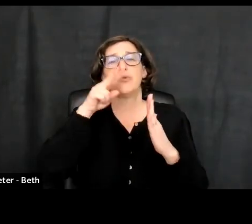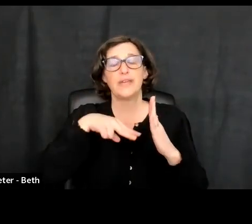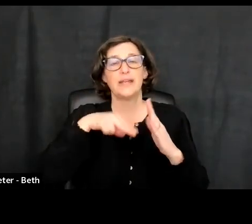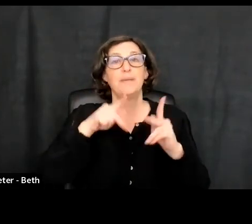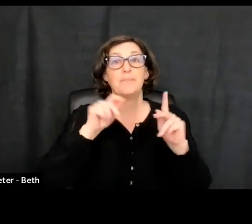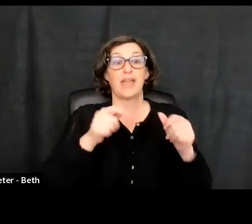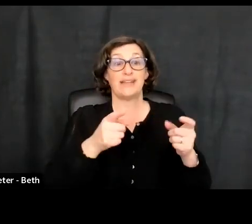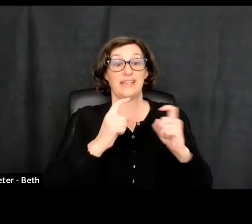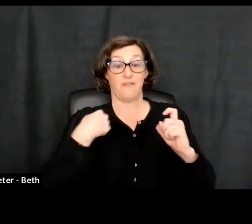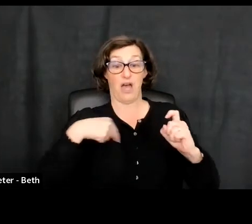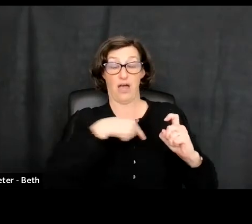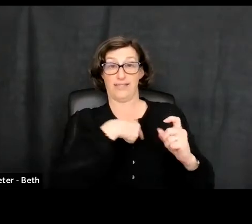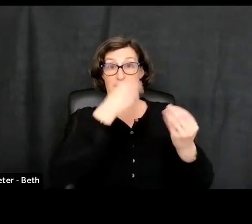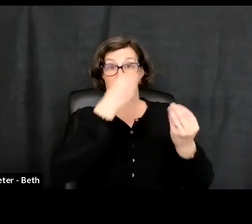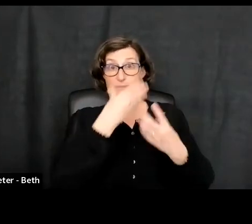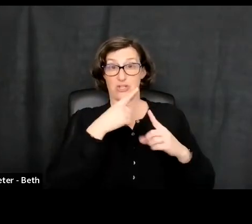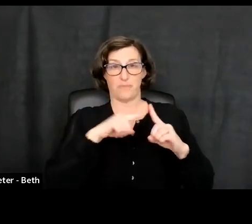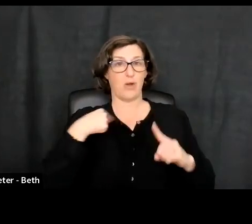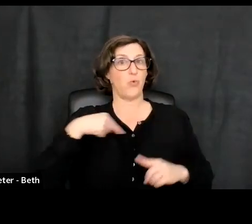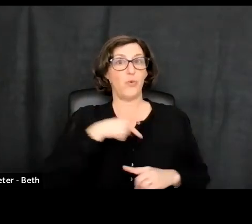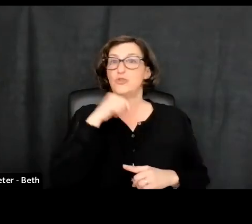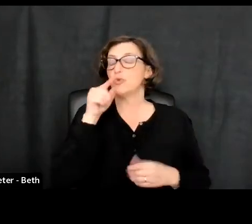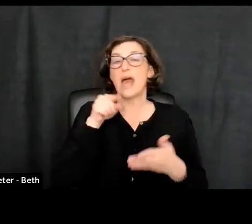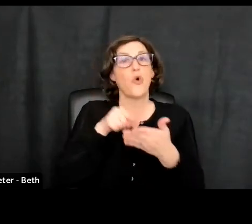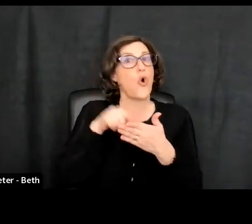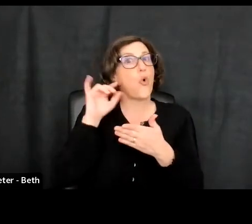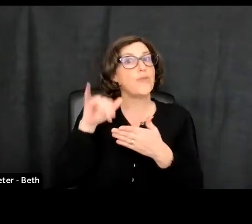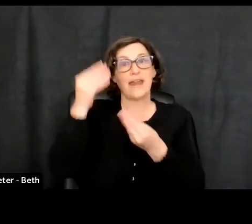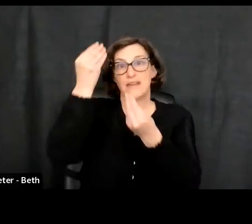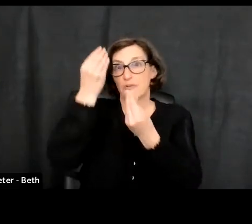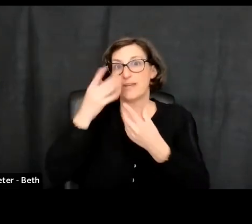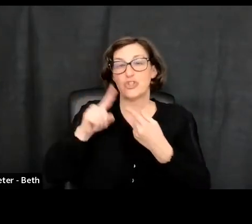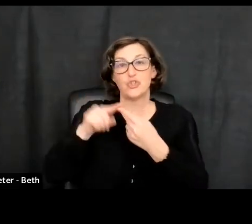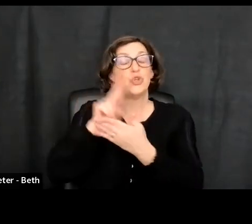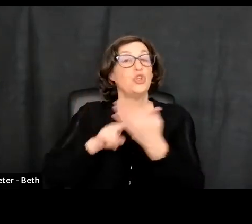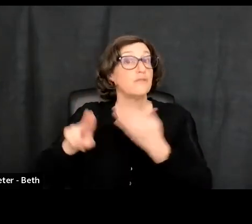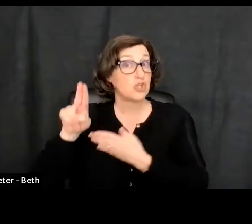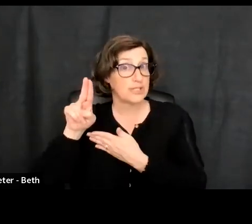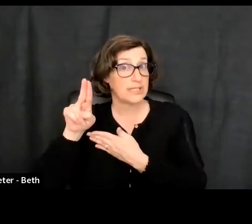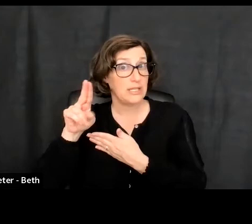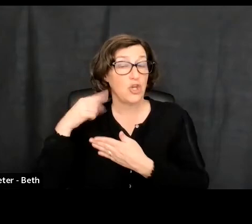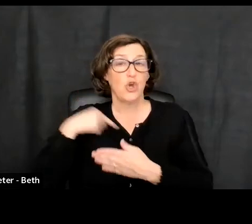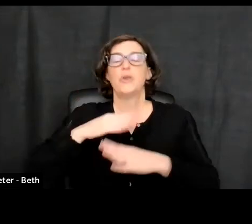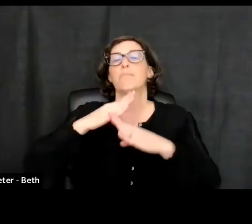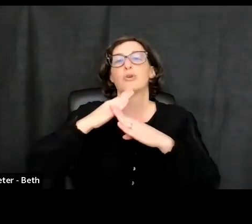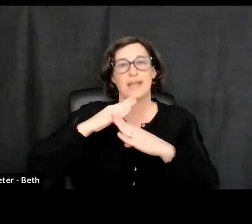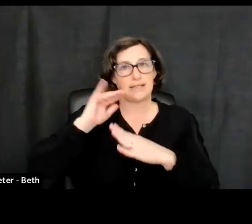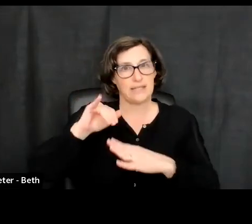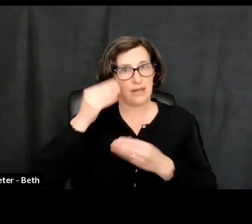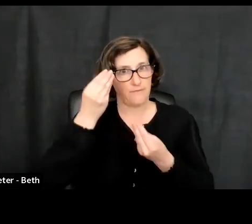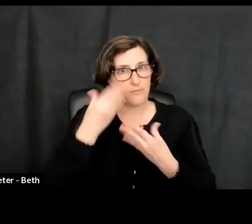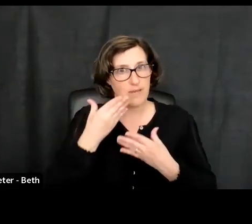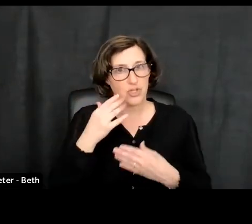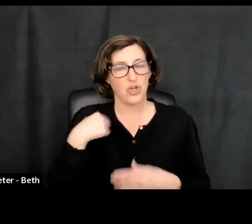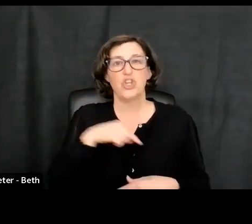us as researchers, but we do not owe that information to the university. We protect it. So we've also